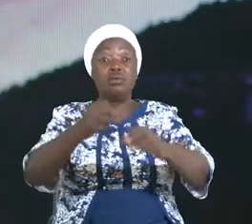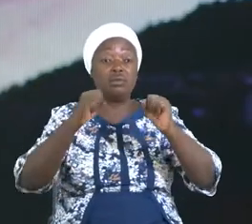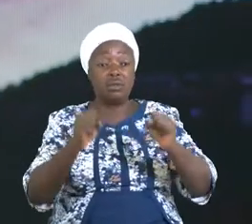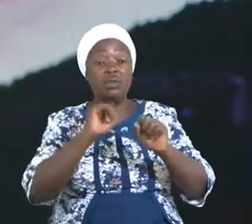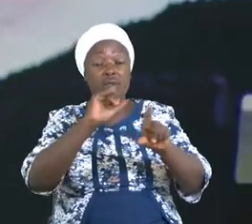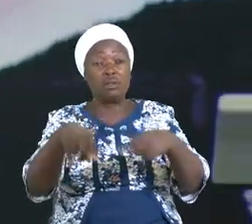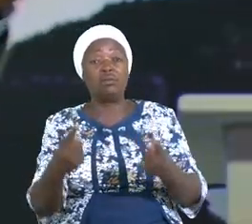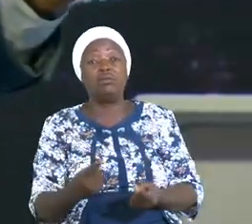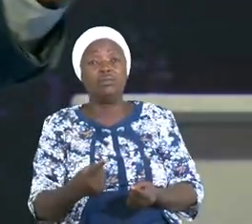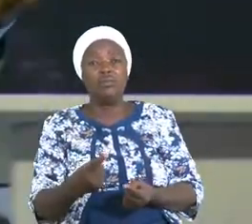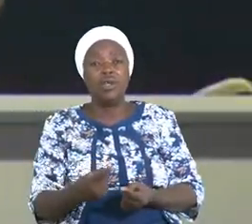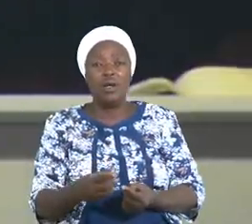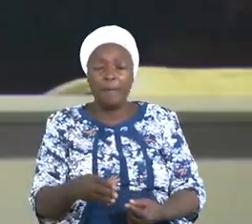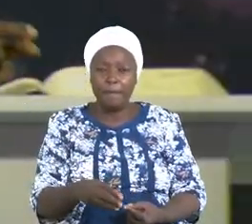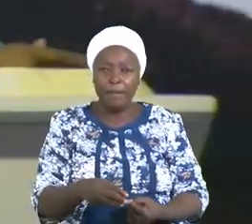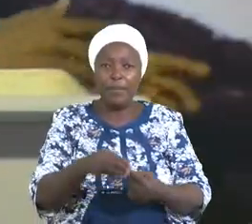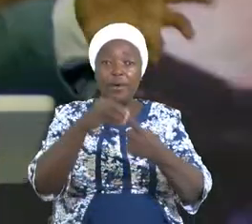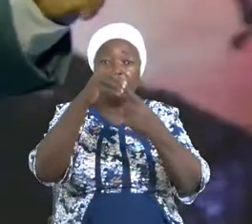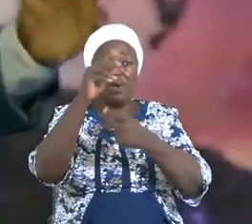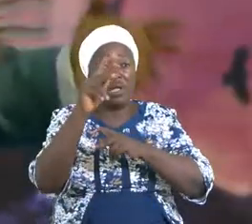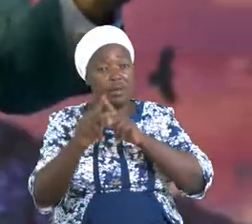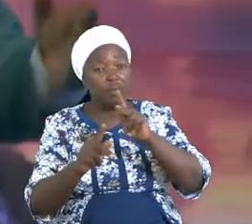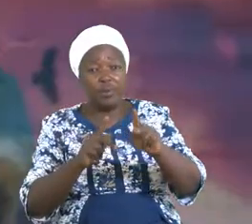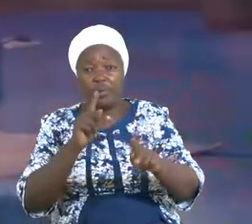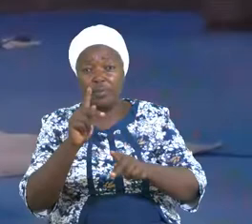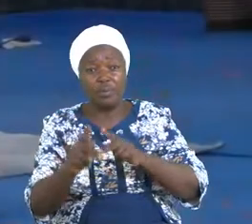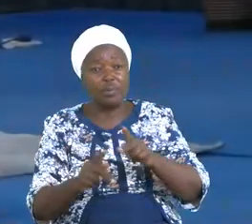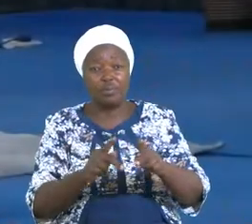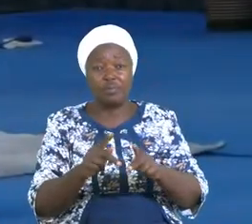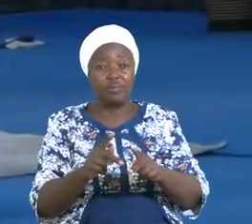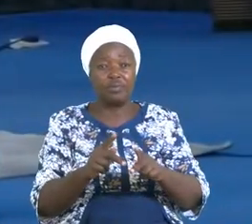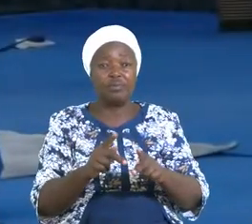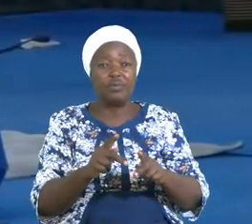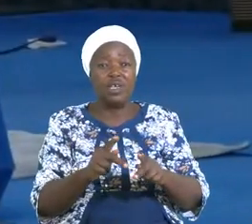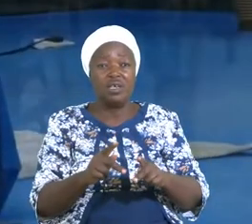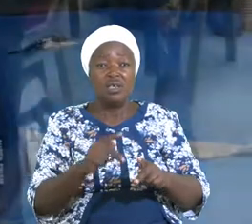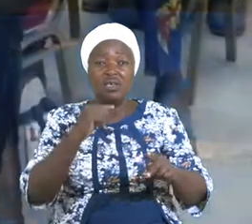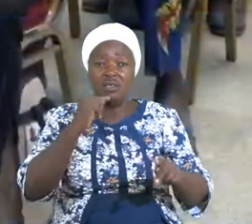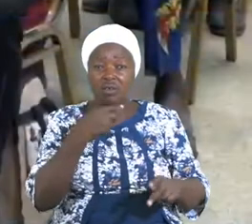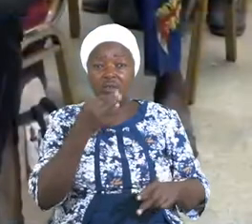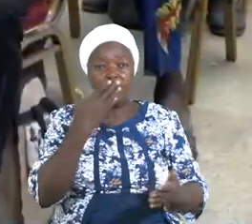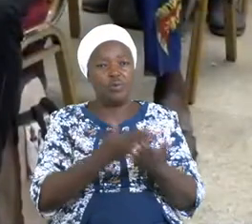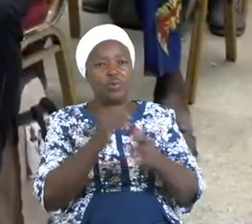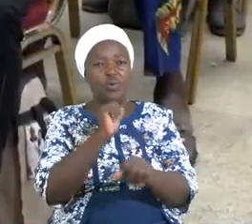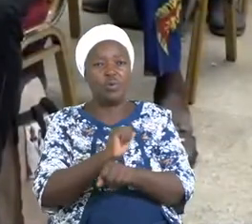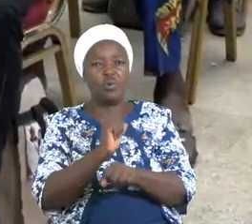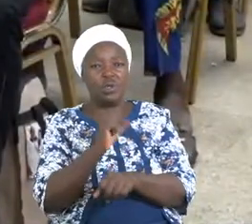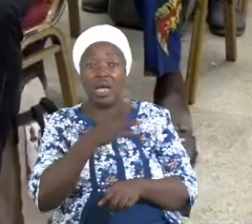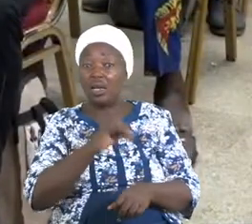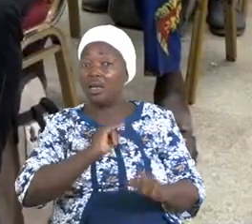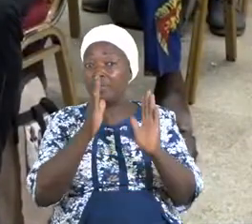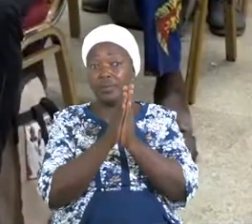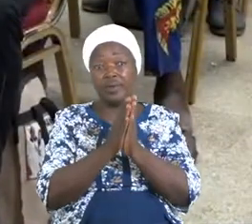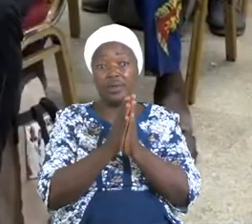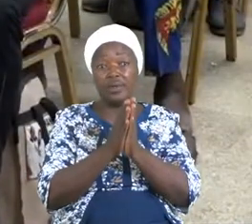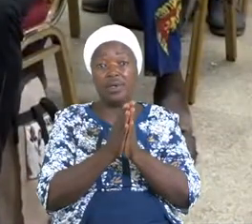gone. Peculiar people, zealous of good works. And I pray, if you